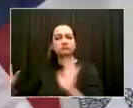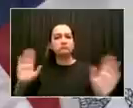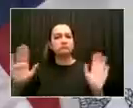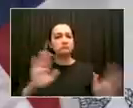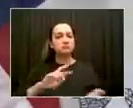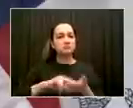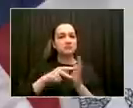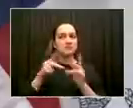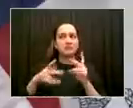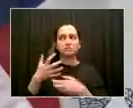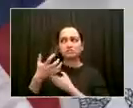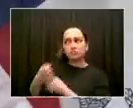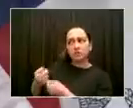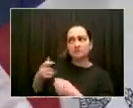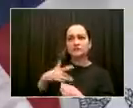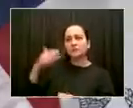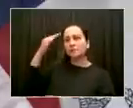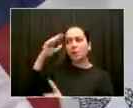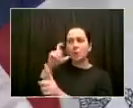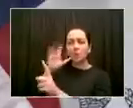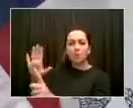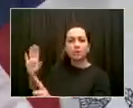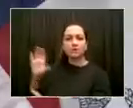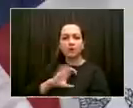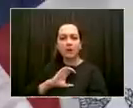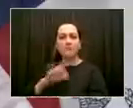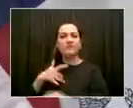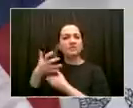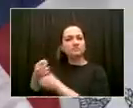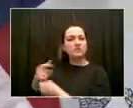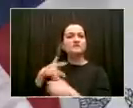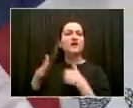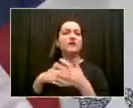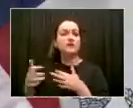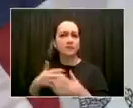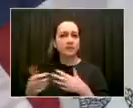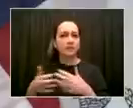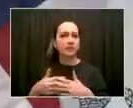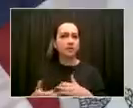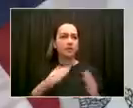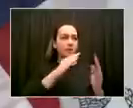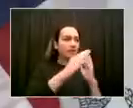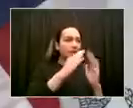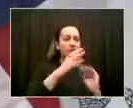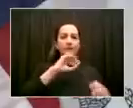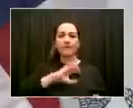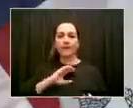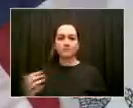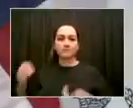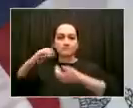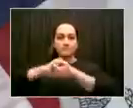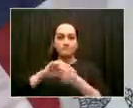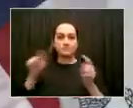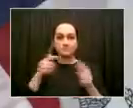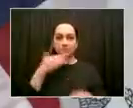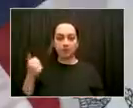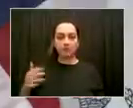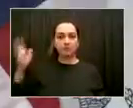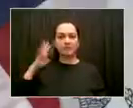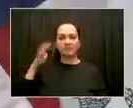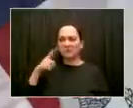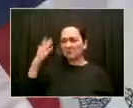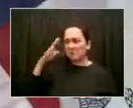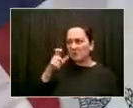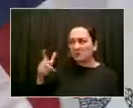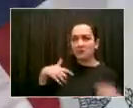help us move forward. But also the extraordinary efforts of the men and women of the NYPD to get guns off the street. And that has been actually at